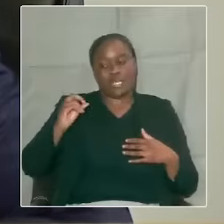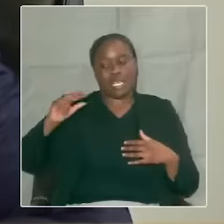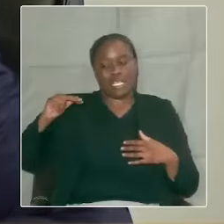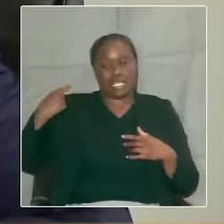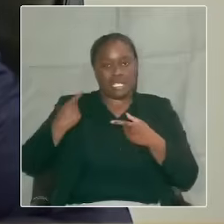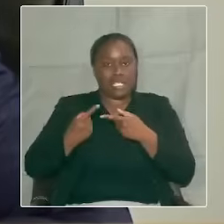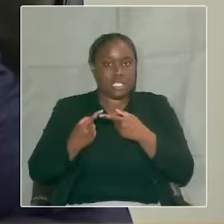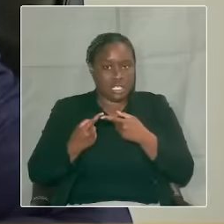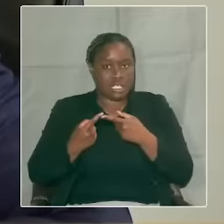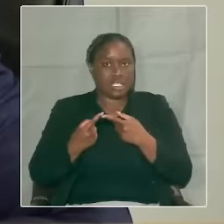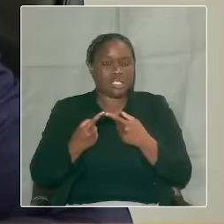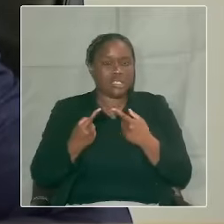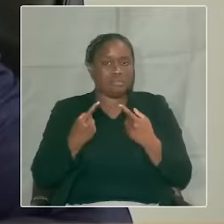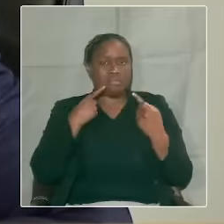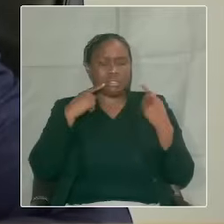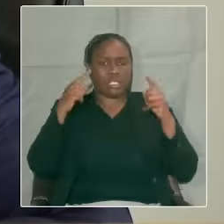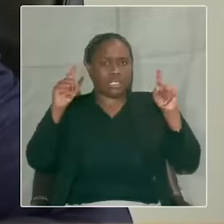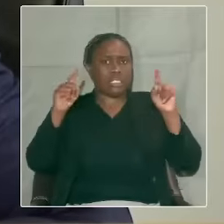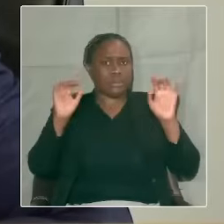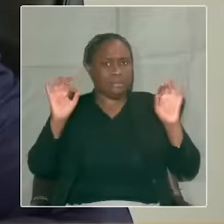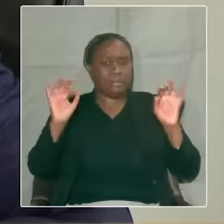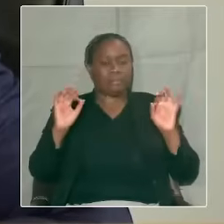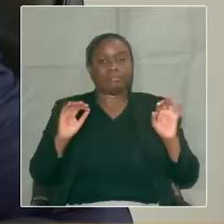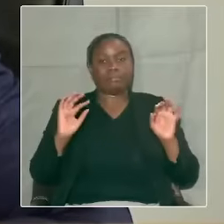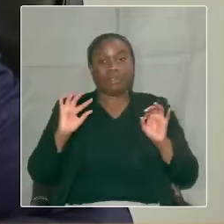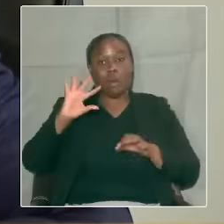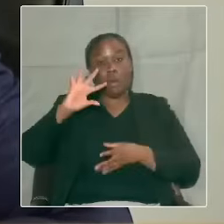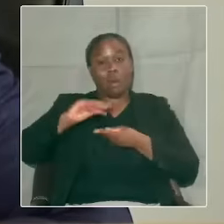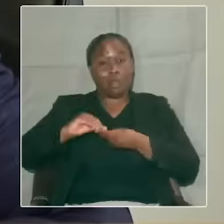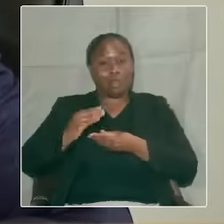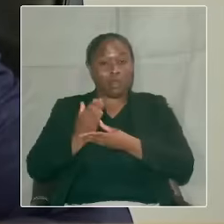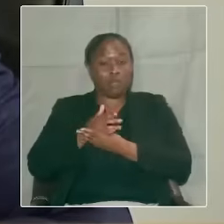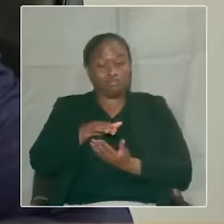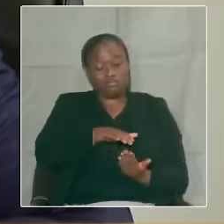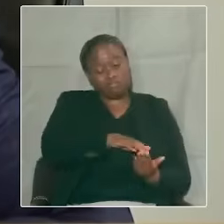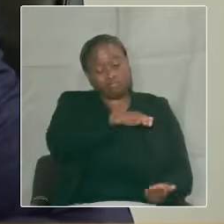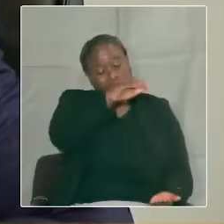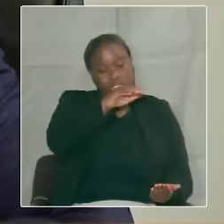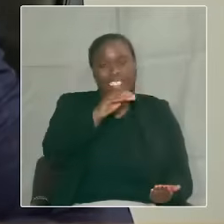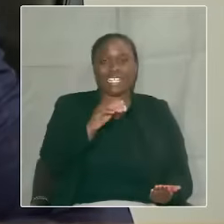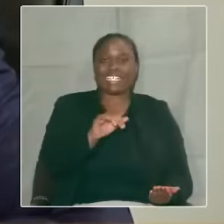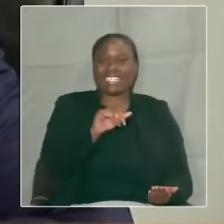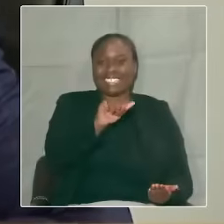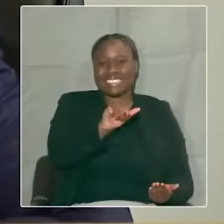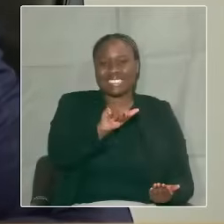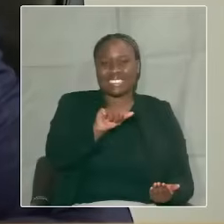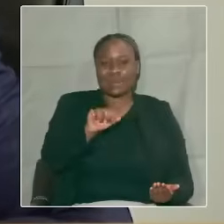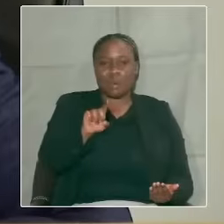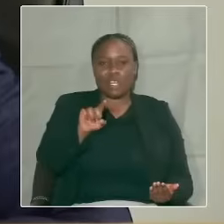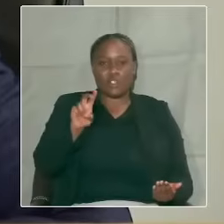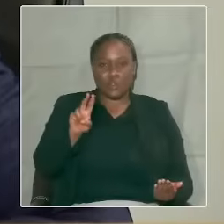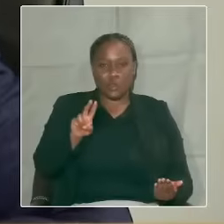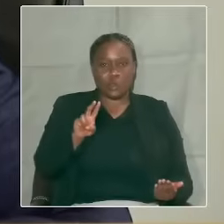2018. They had 612 dockets that have been allocated.